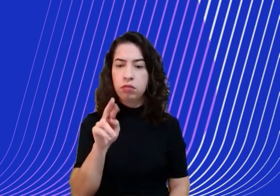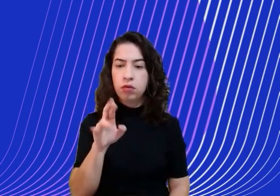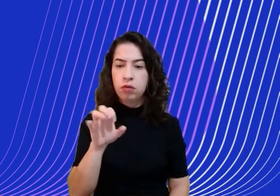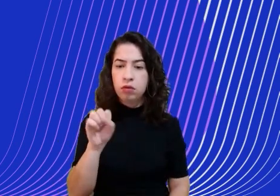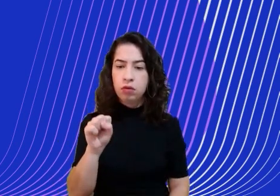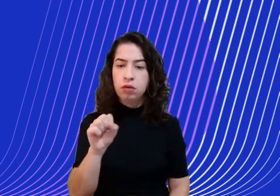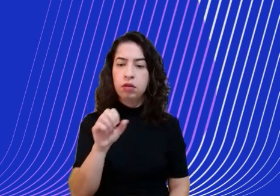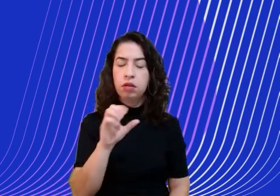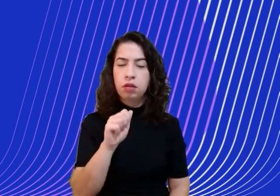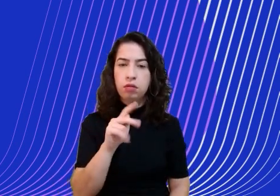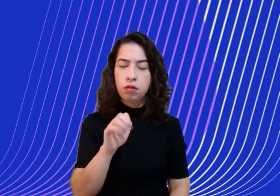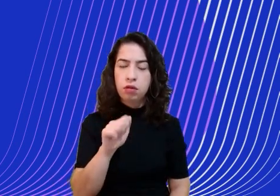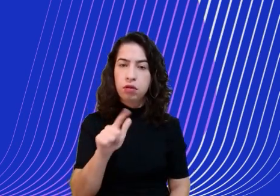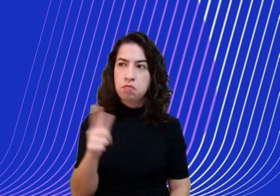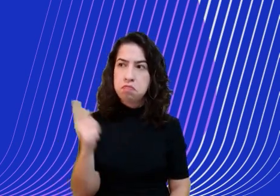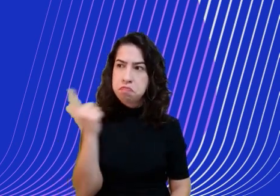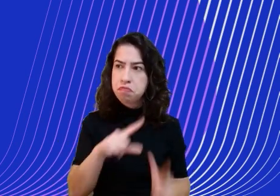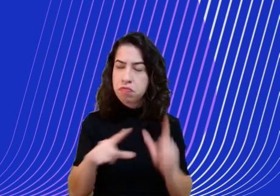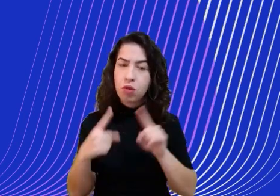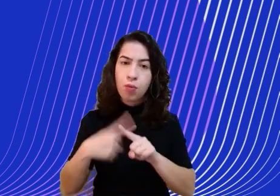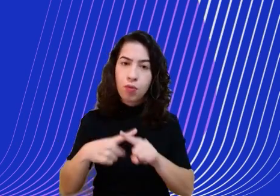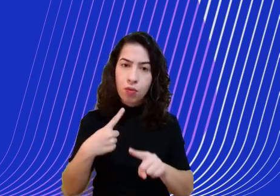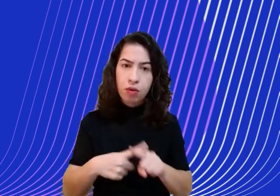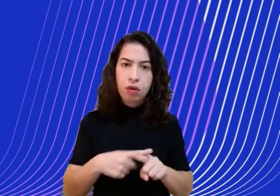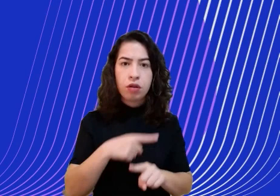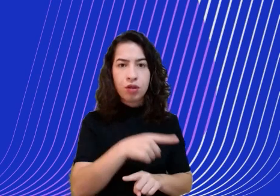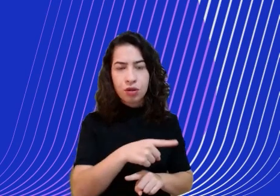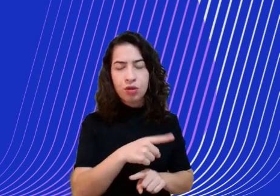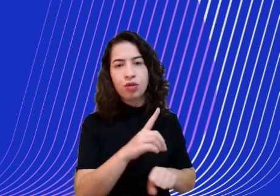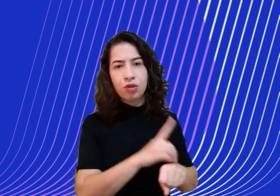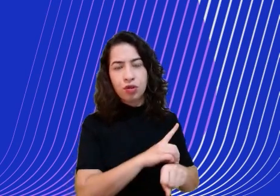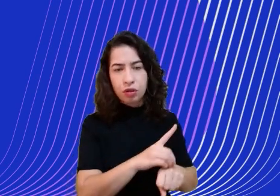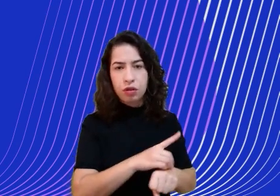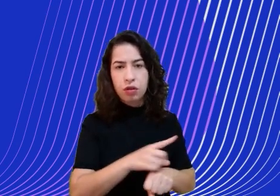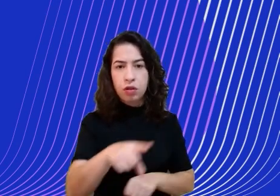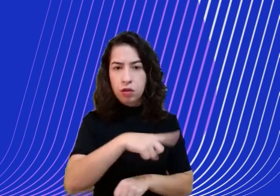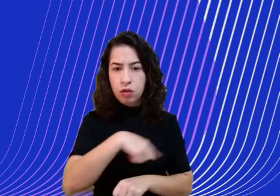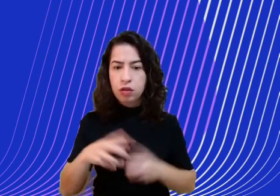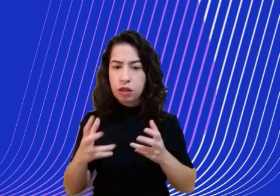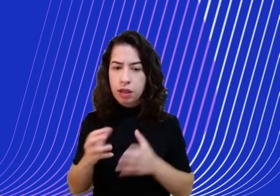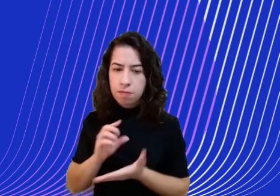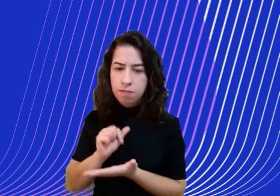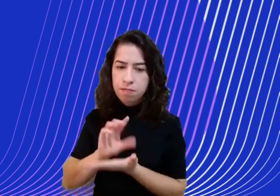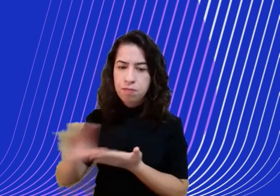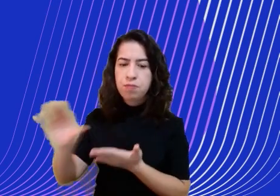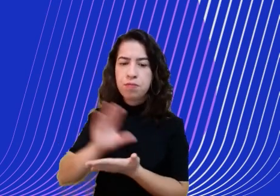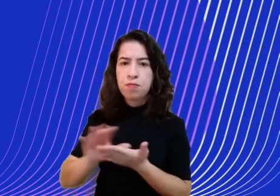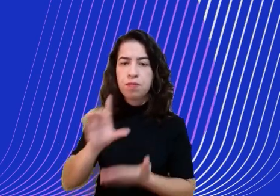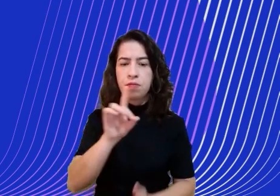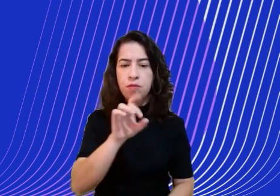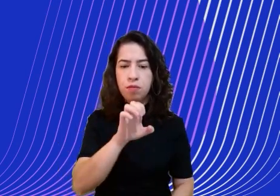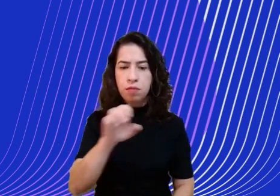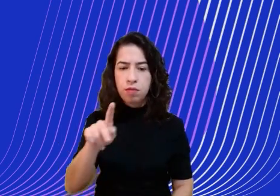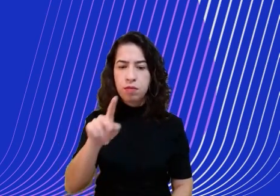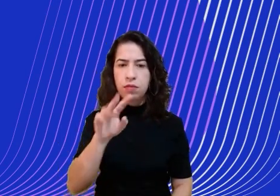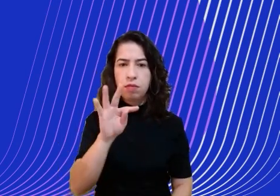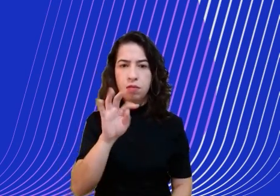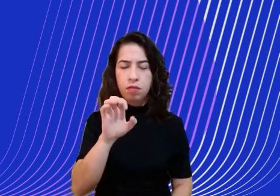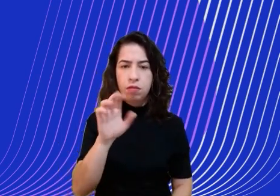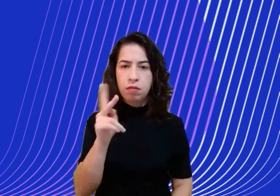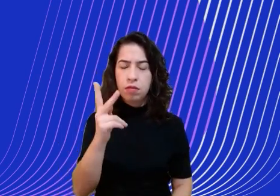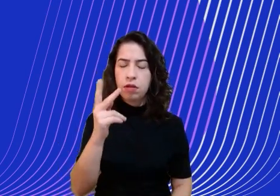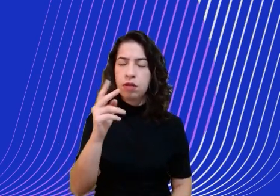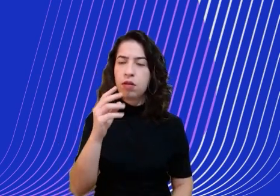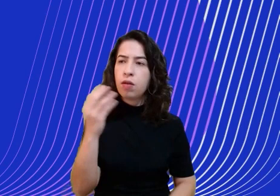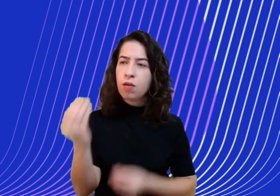because of the digital economy. But we want to invest in deep tech and from our main richness that are the